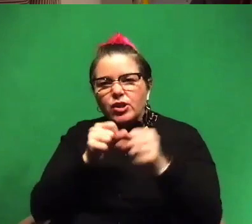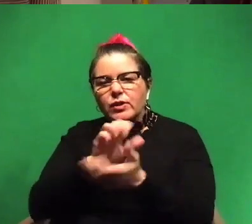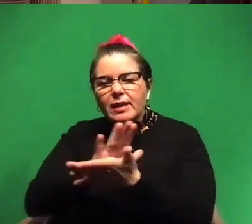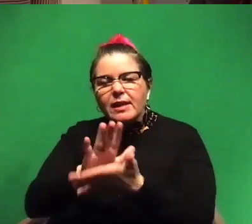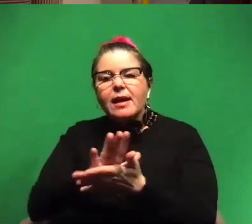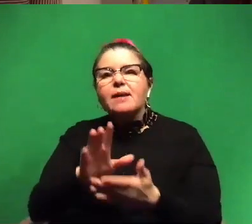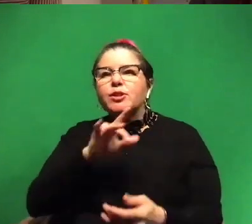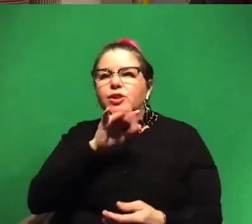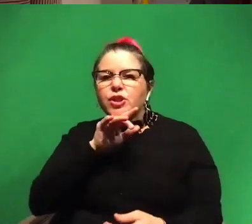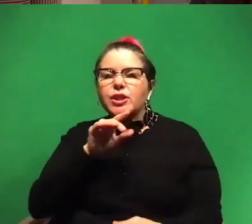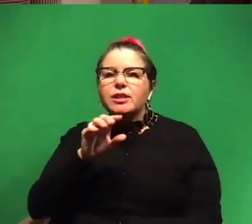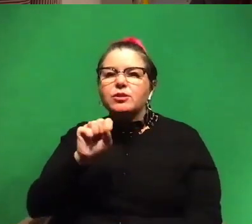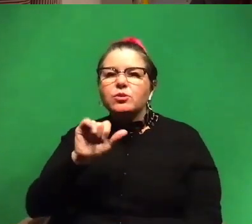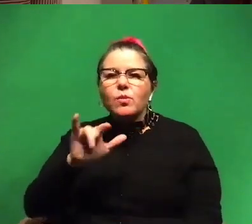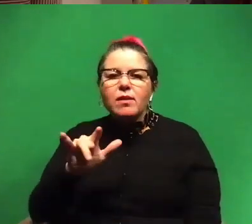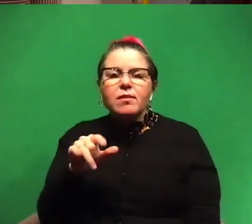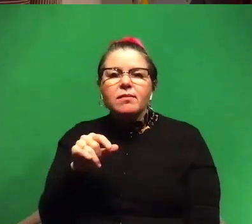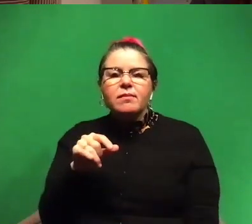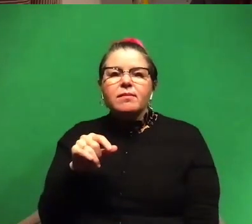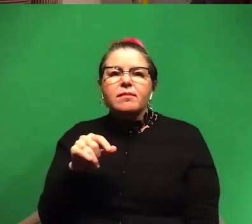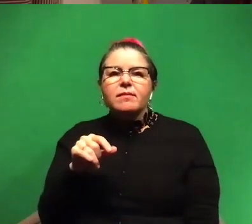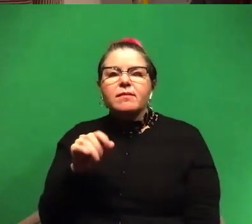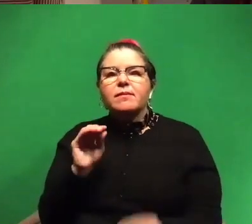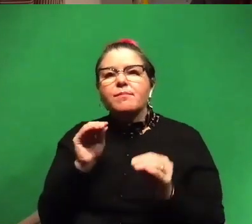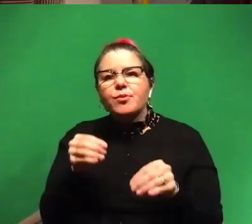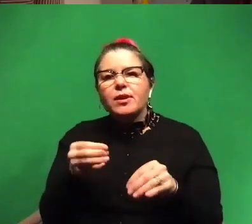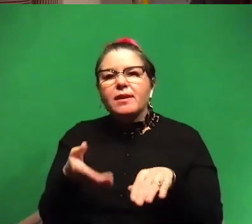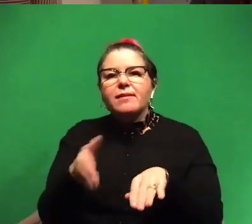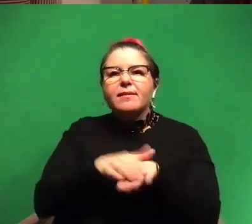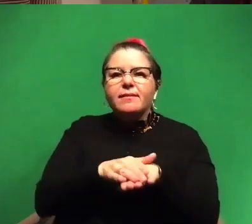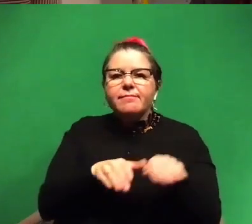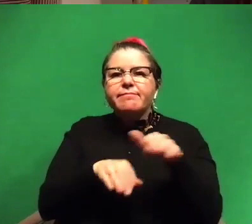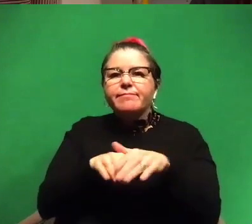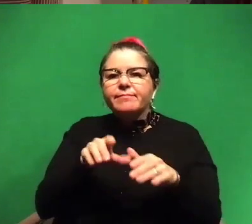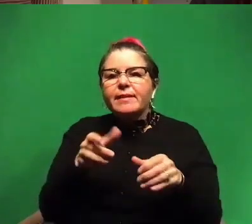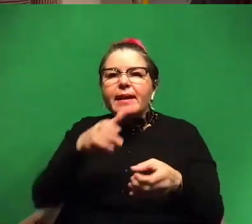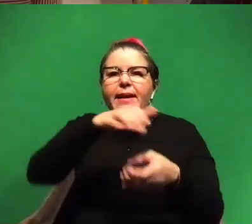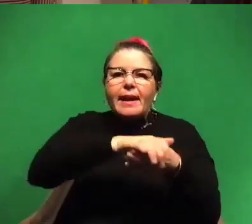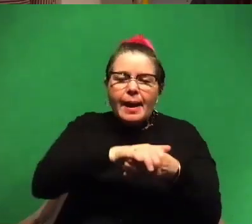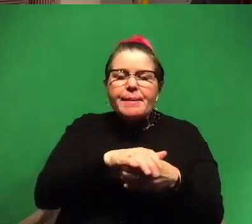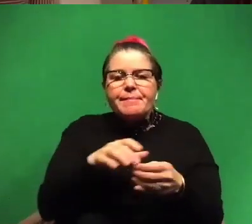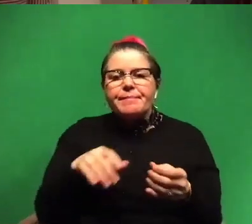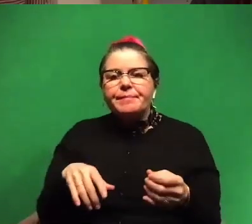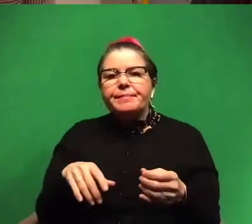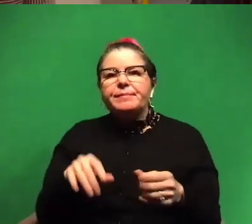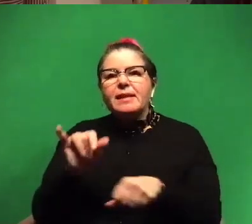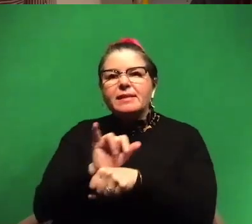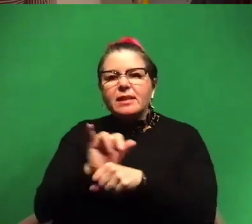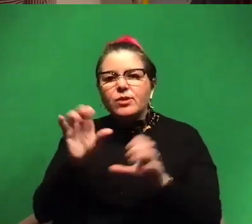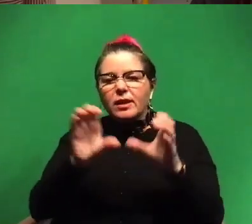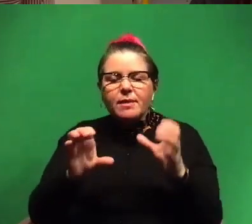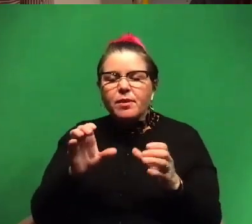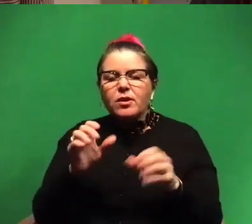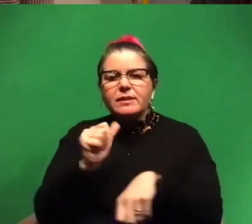dirty soils, and putting liners on them, putting caps on top of them. There's a lot of industrial and chemical sites